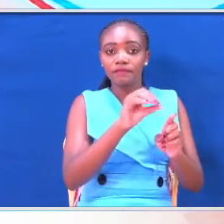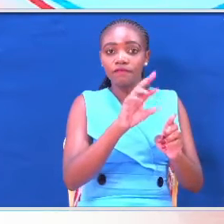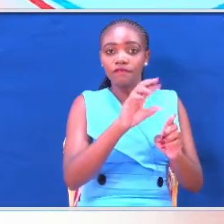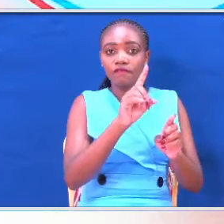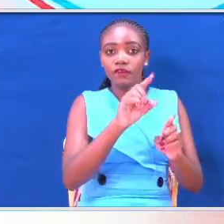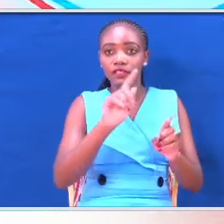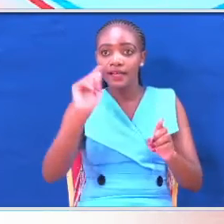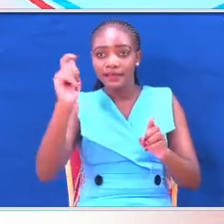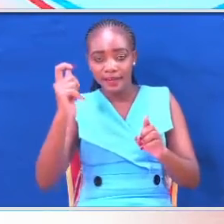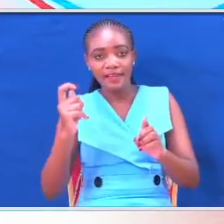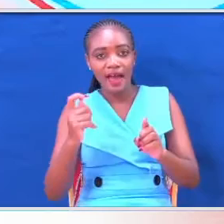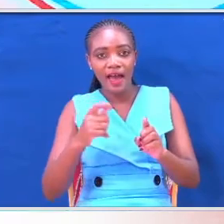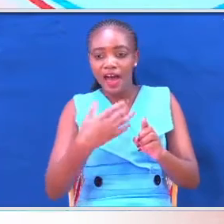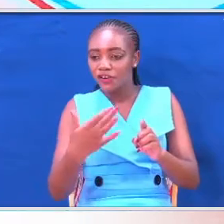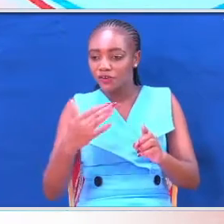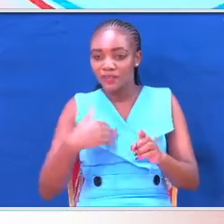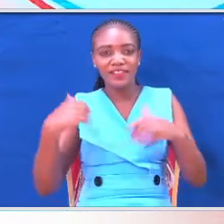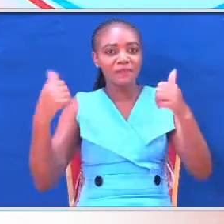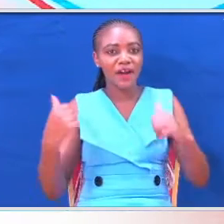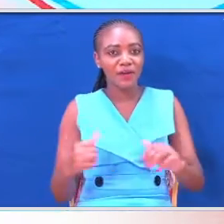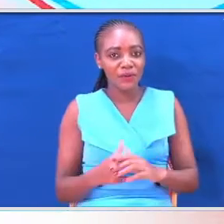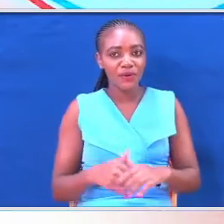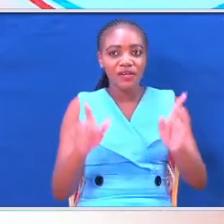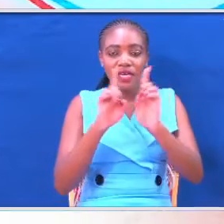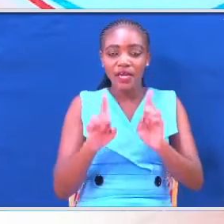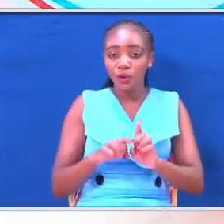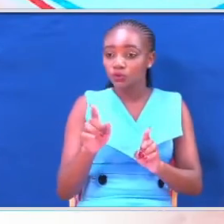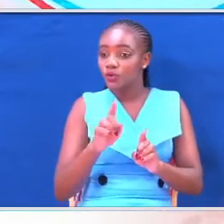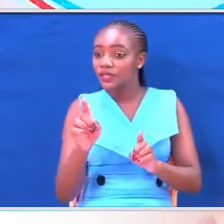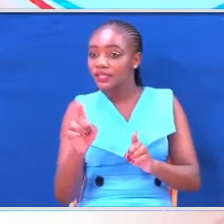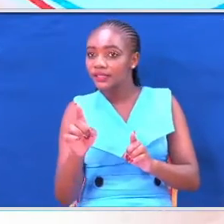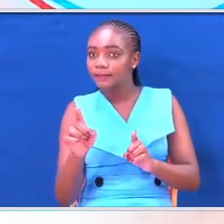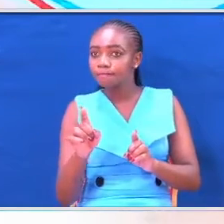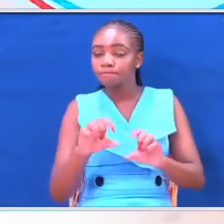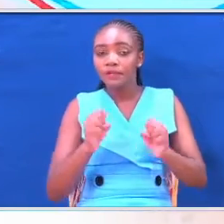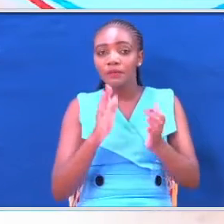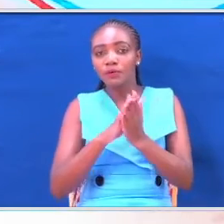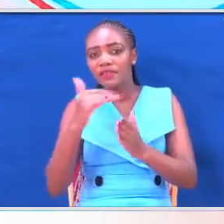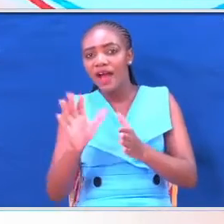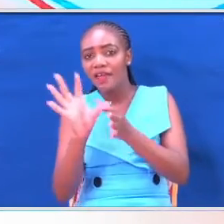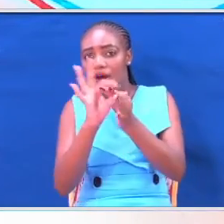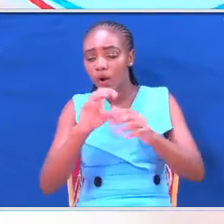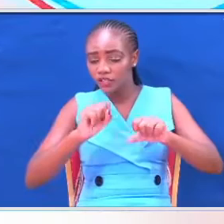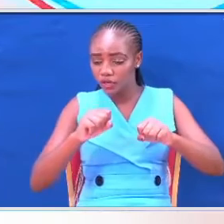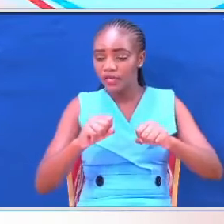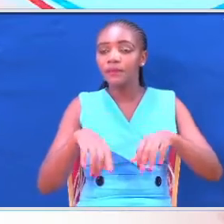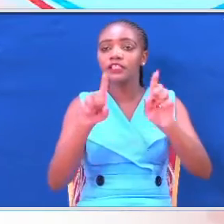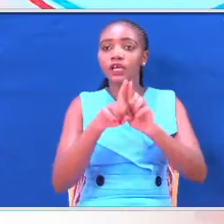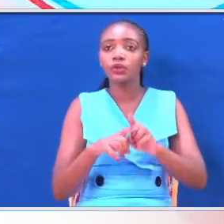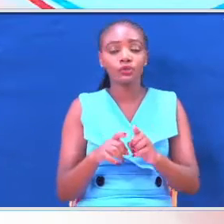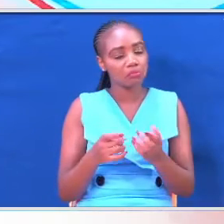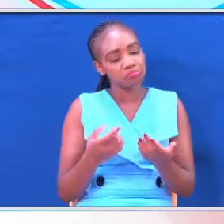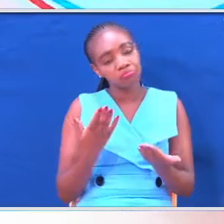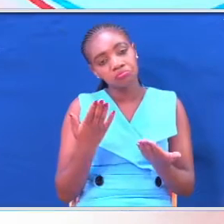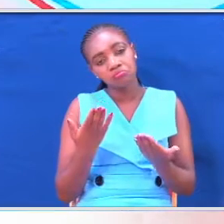are still verbal. And as Musa Salah now reports, this coupled with other coalition agreements could limit the legal